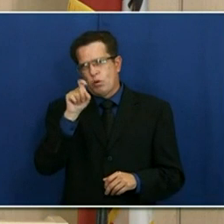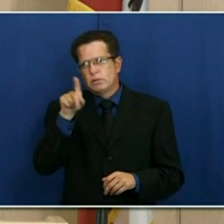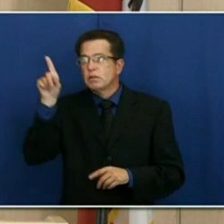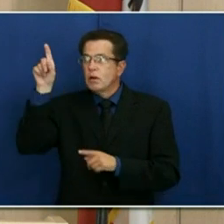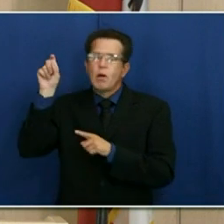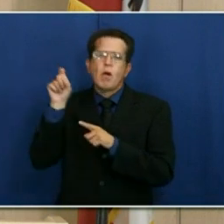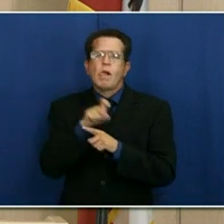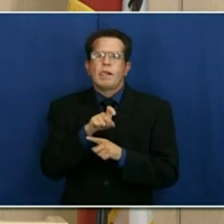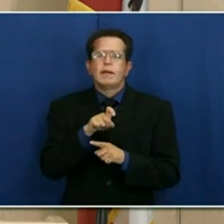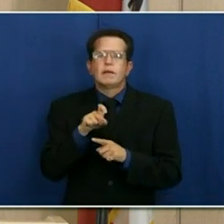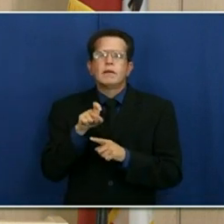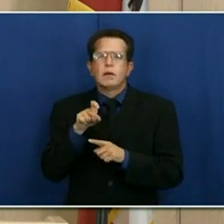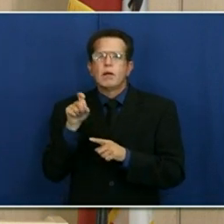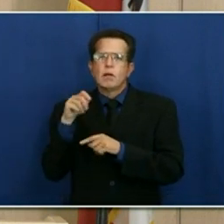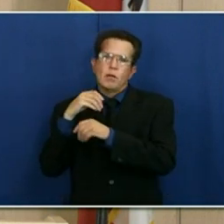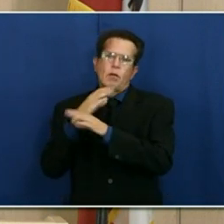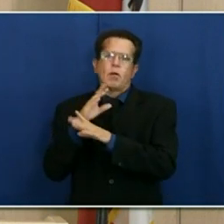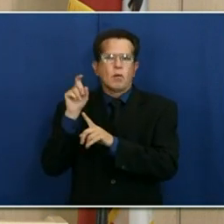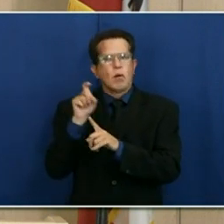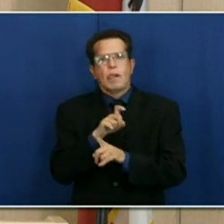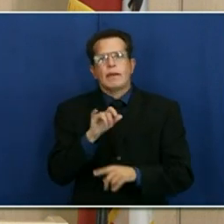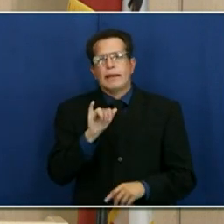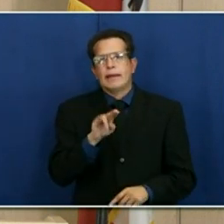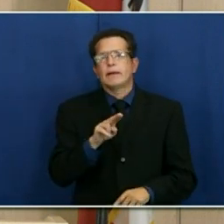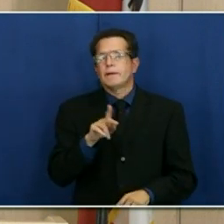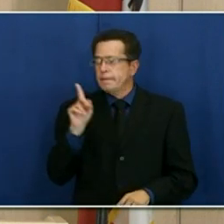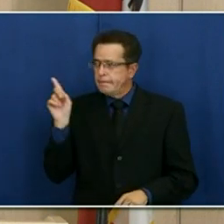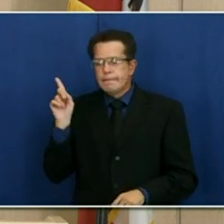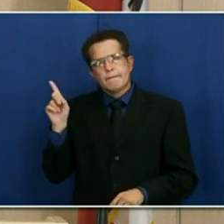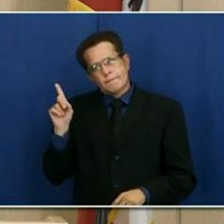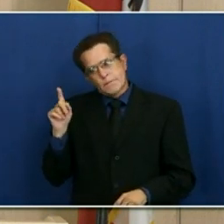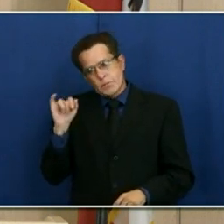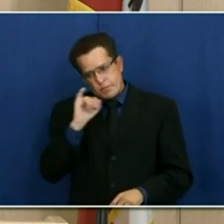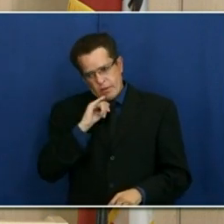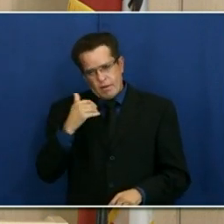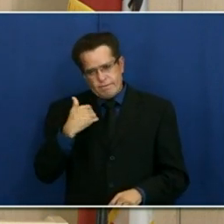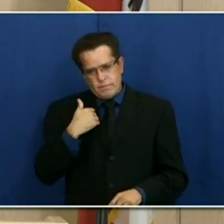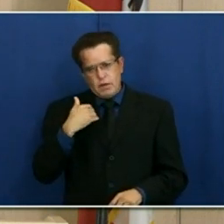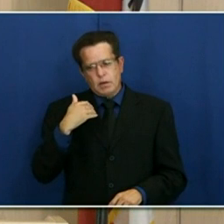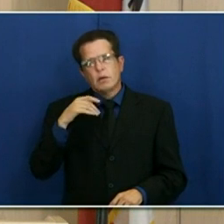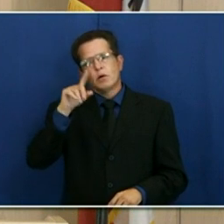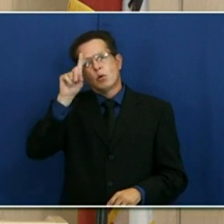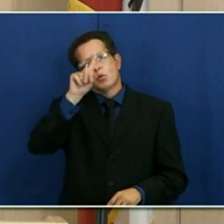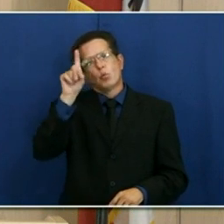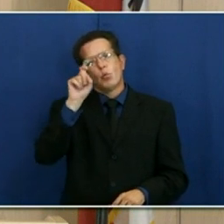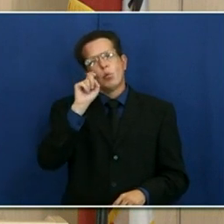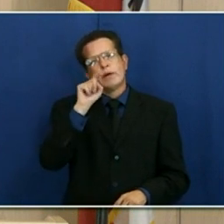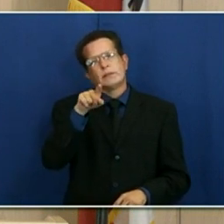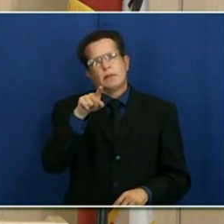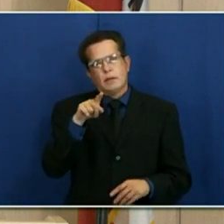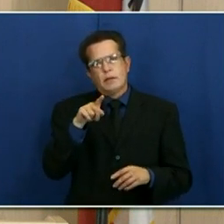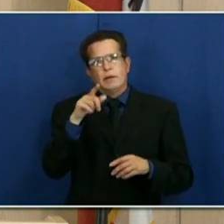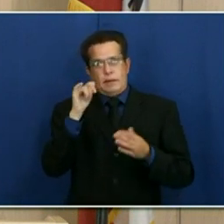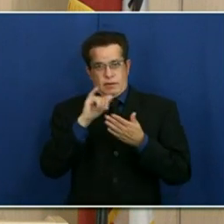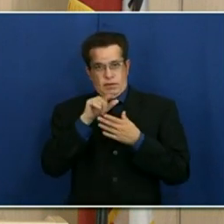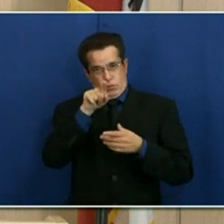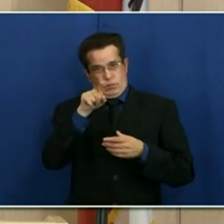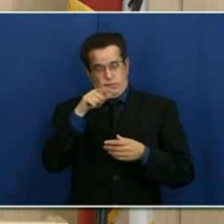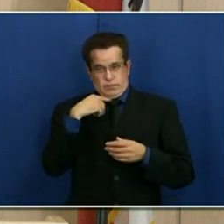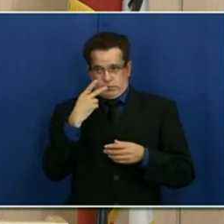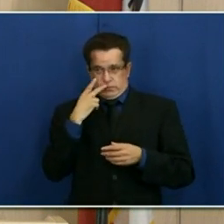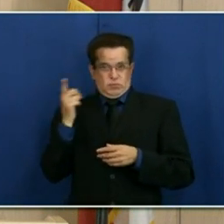Yes, my question is for whoever decides to answer, but I just want, if you guys could express like how concerned you are